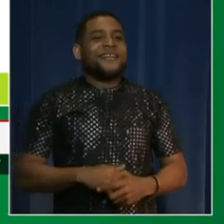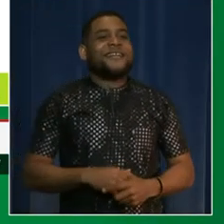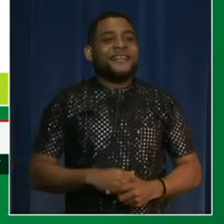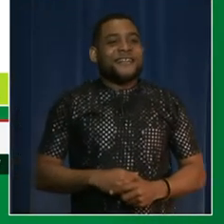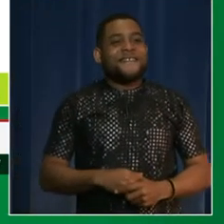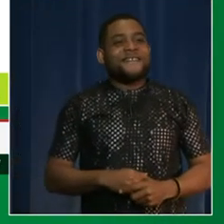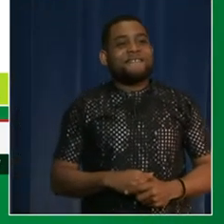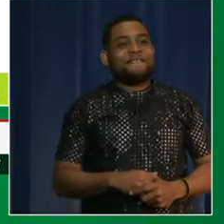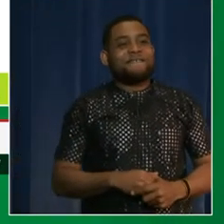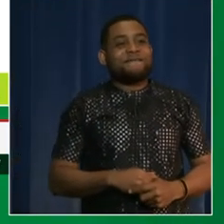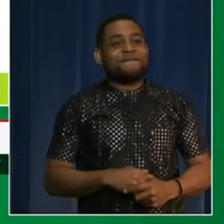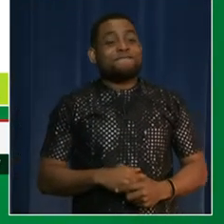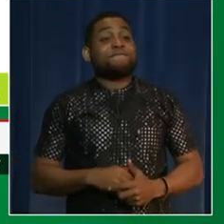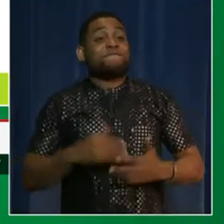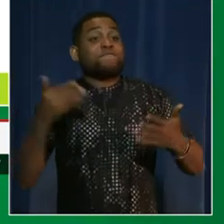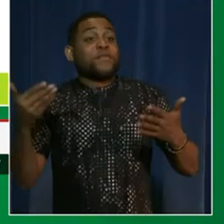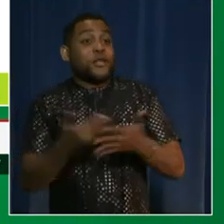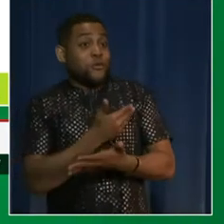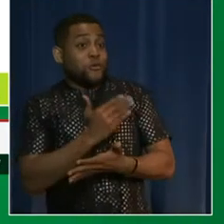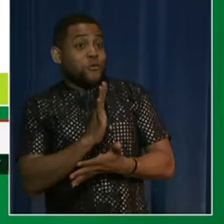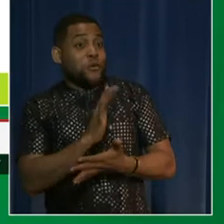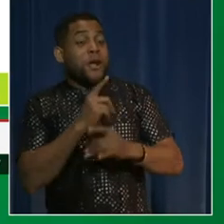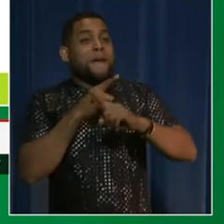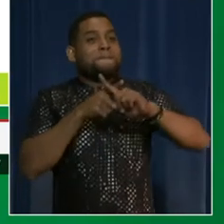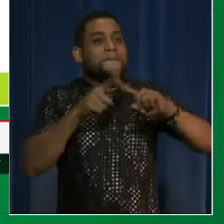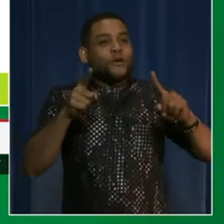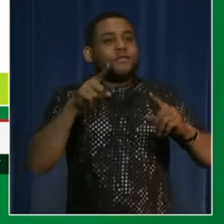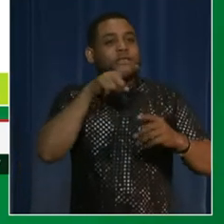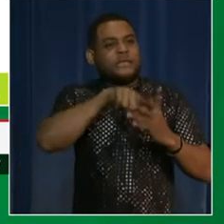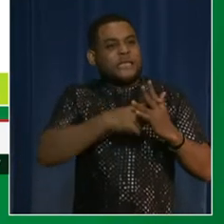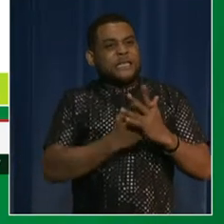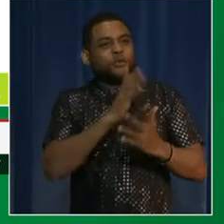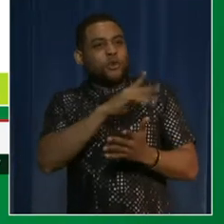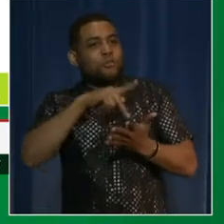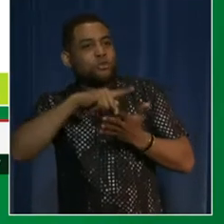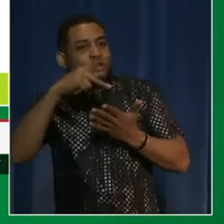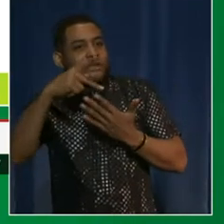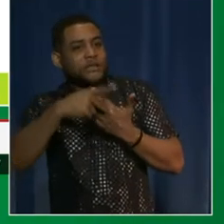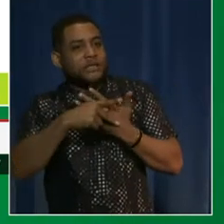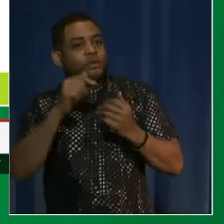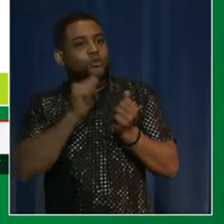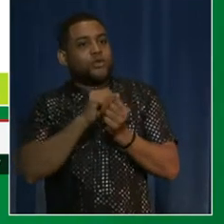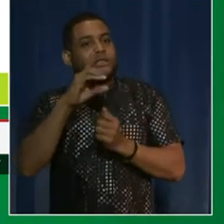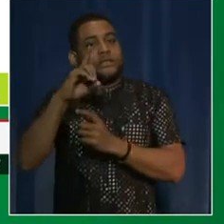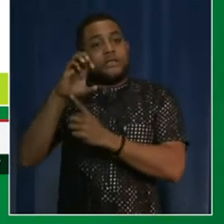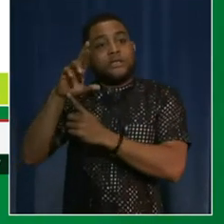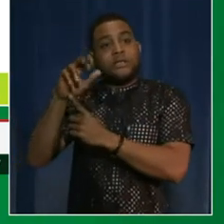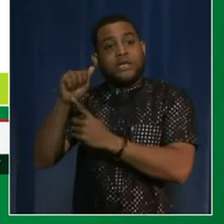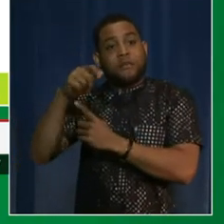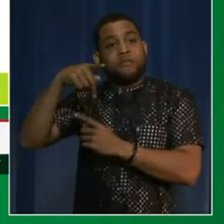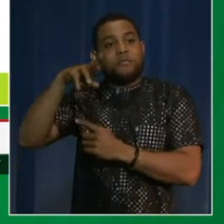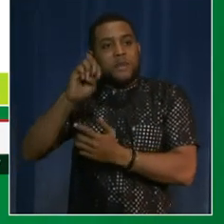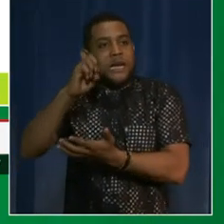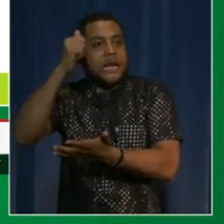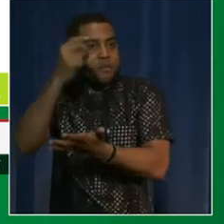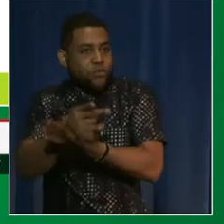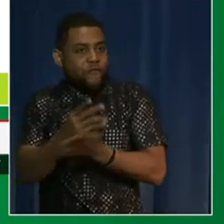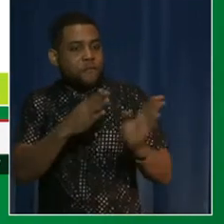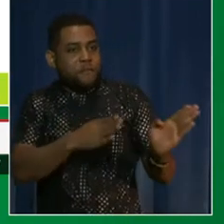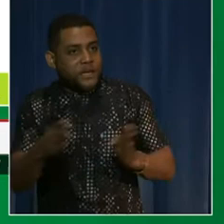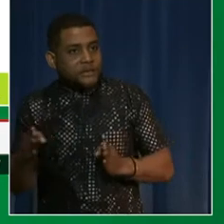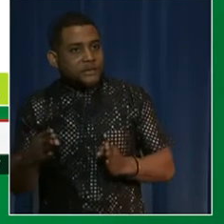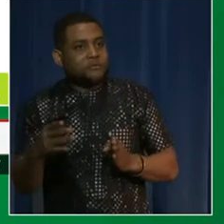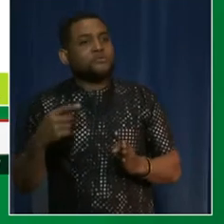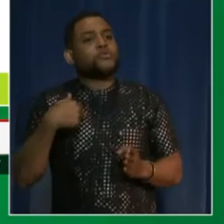Very new. However, jumpstart your building project by using a DCRA pre-approved plan. Choose from a selection of plans that are pre-approved